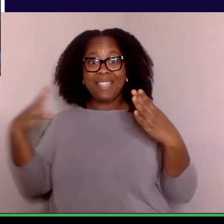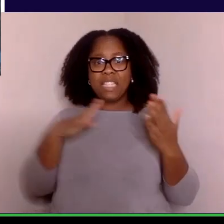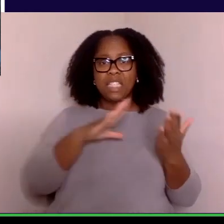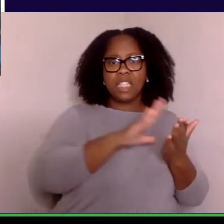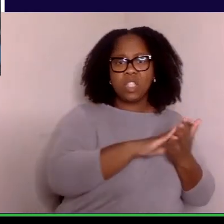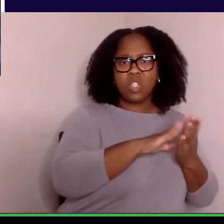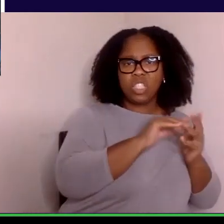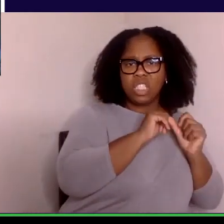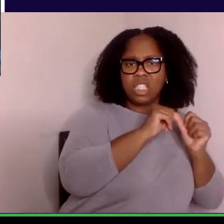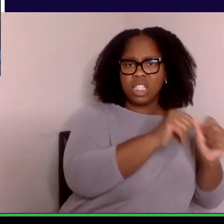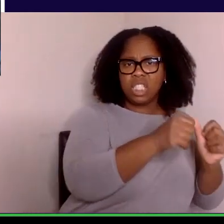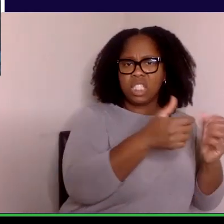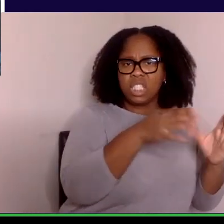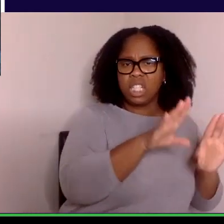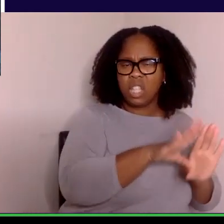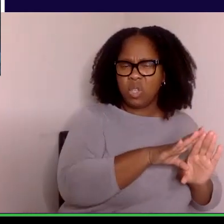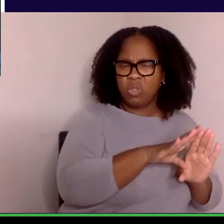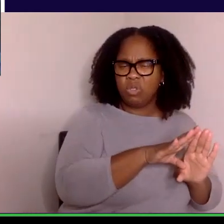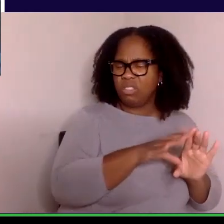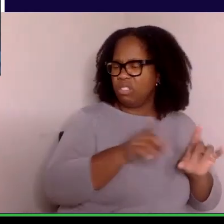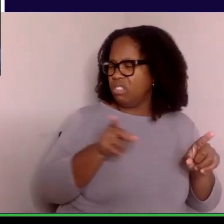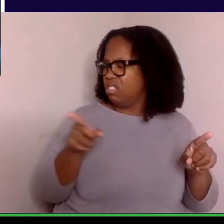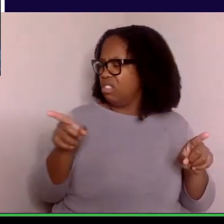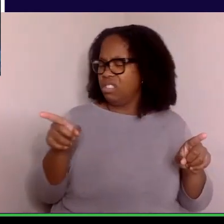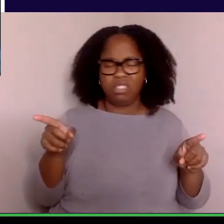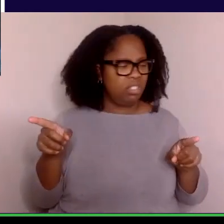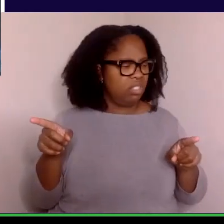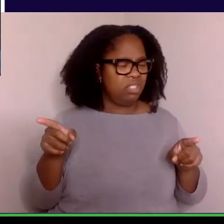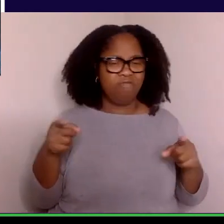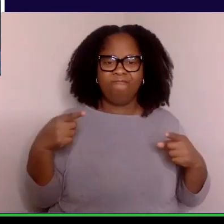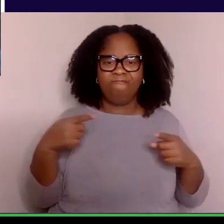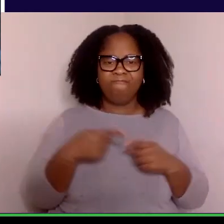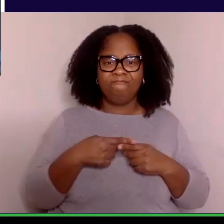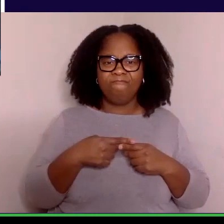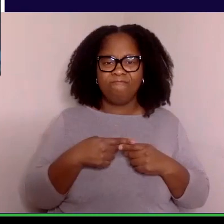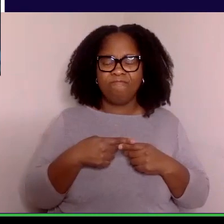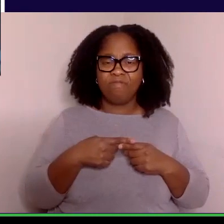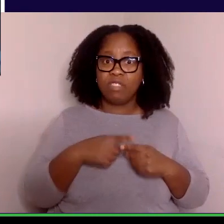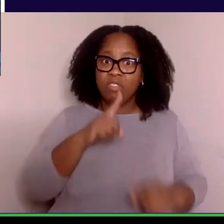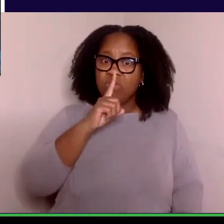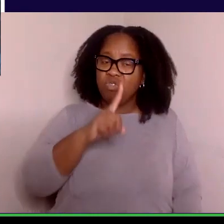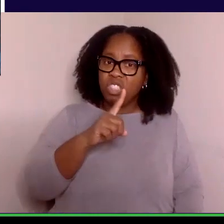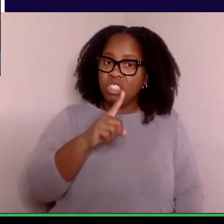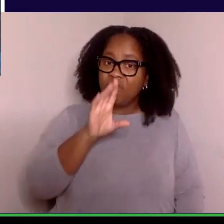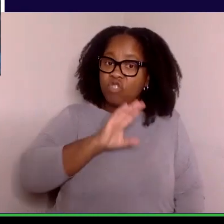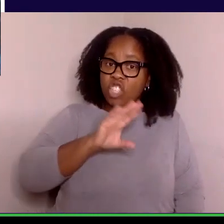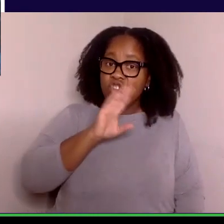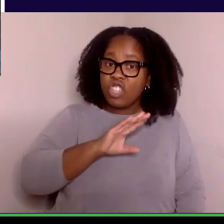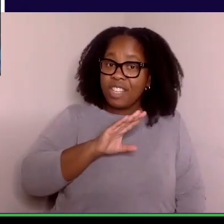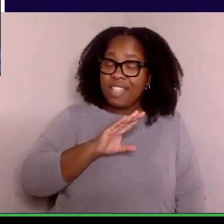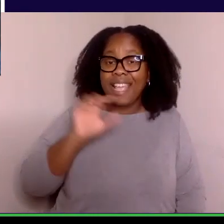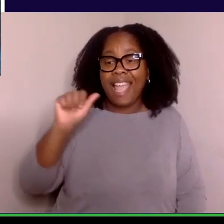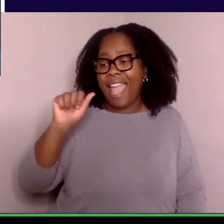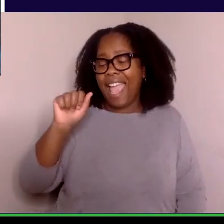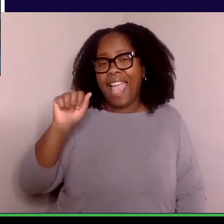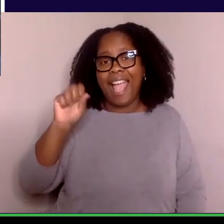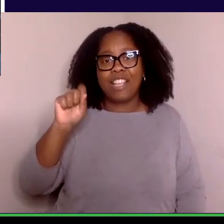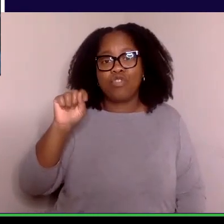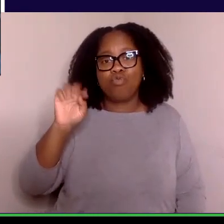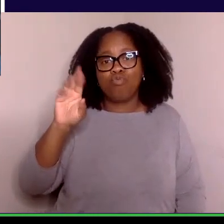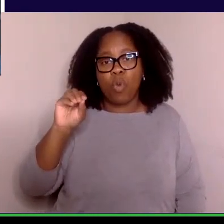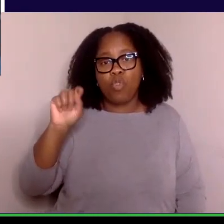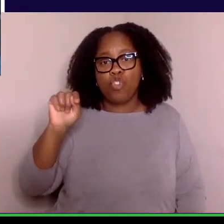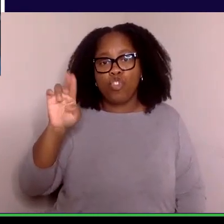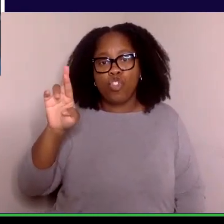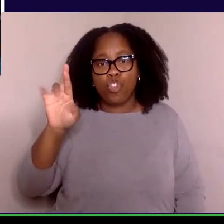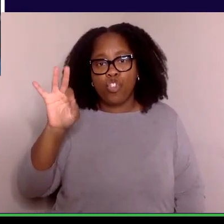closed. It's beyond frustrating when AstroTurf groups like Speak Up, funded by